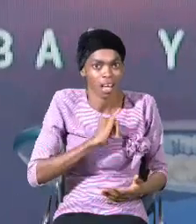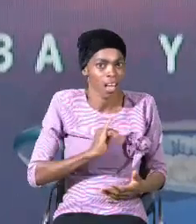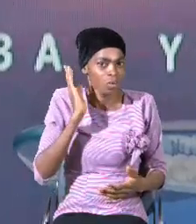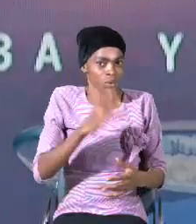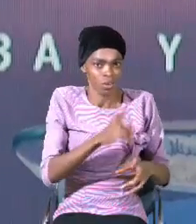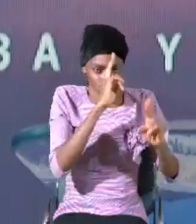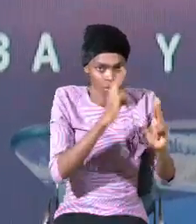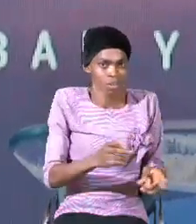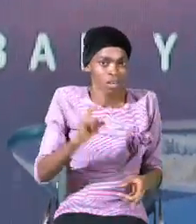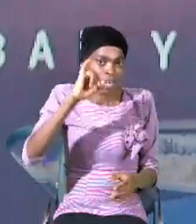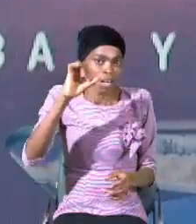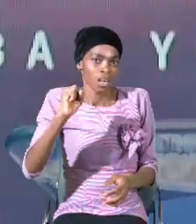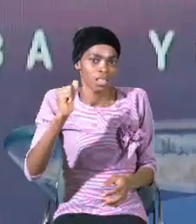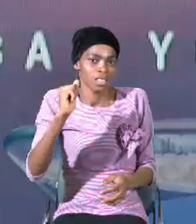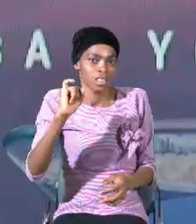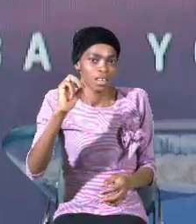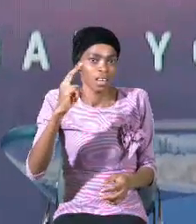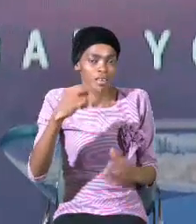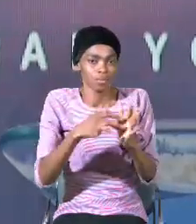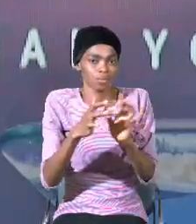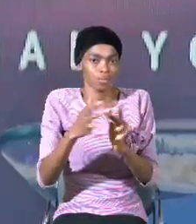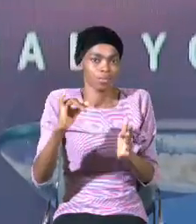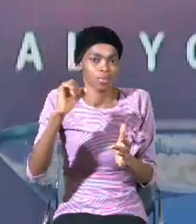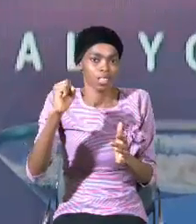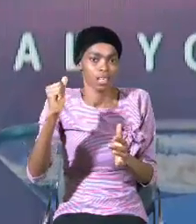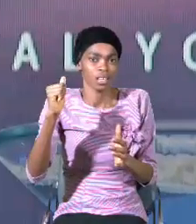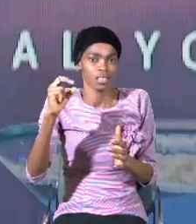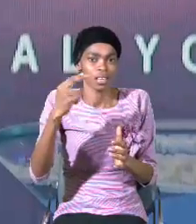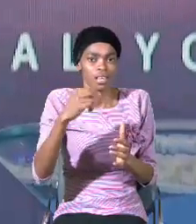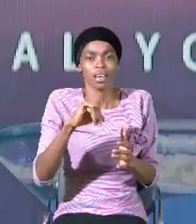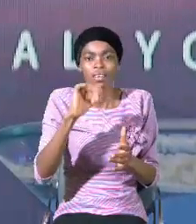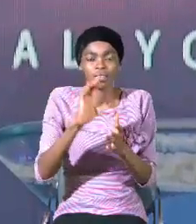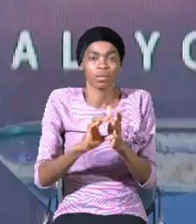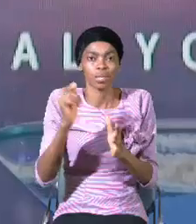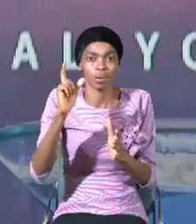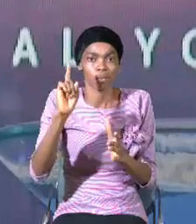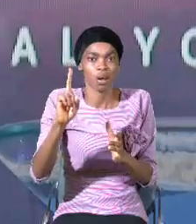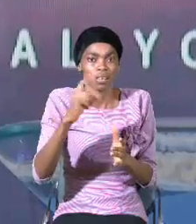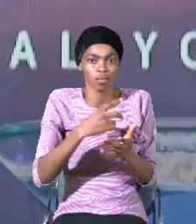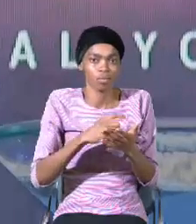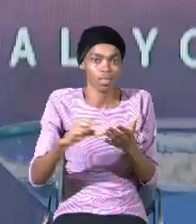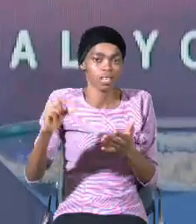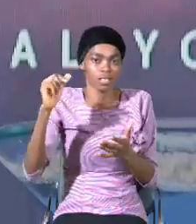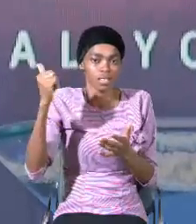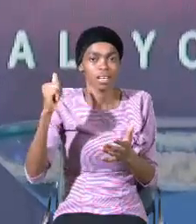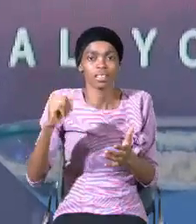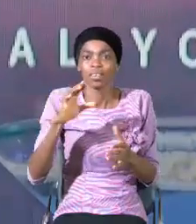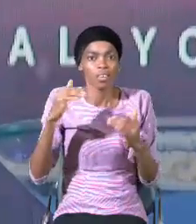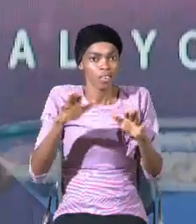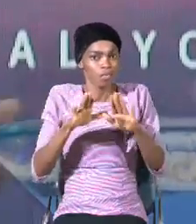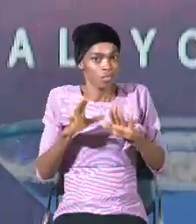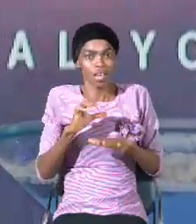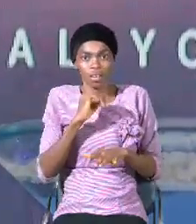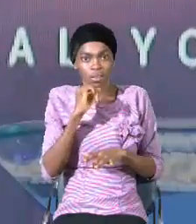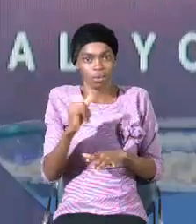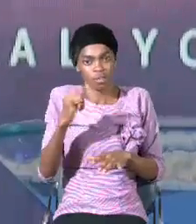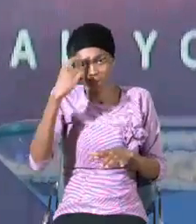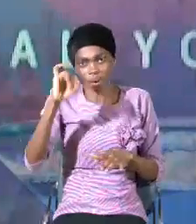verse 10. Fear thou not, for I am with thee. Be not dismayed, for